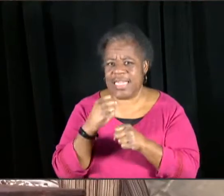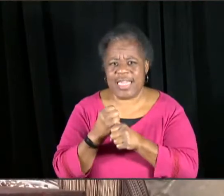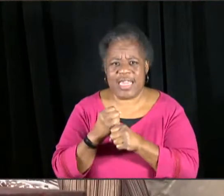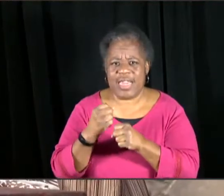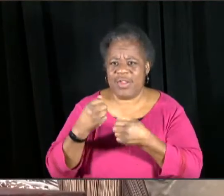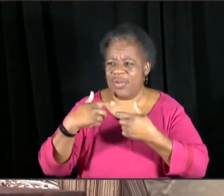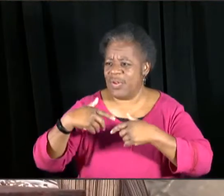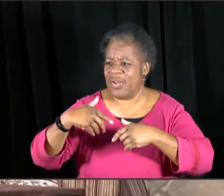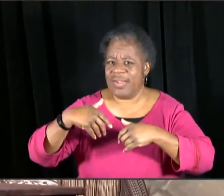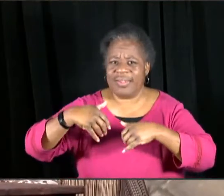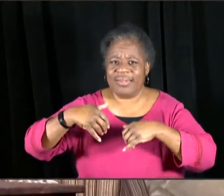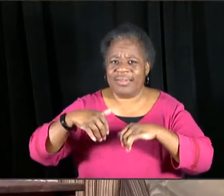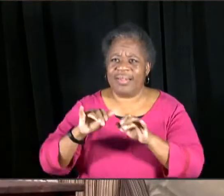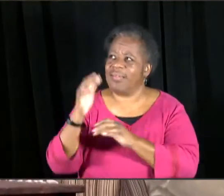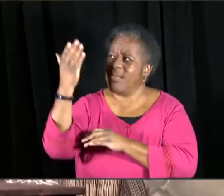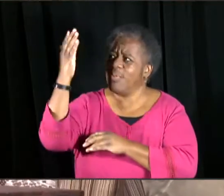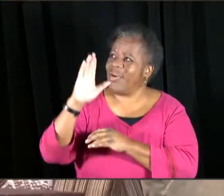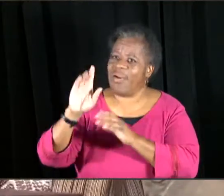his people.